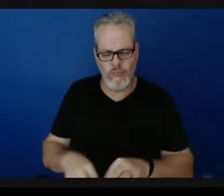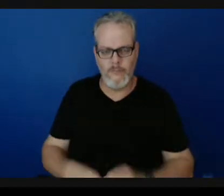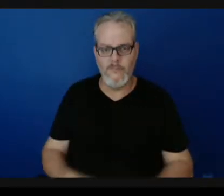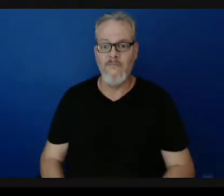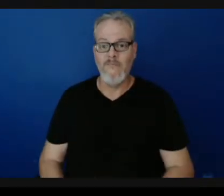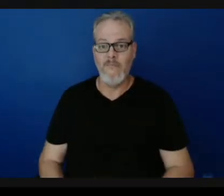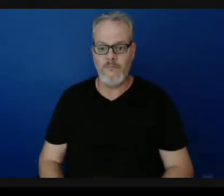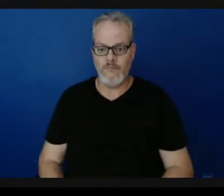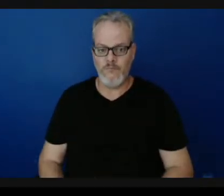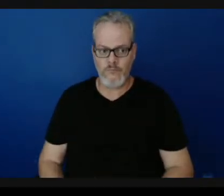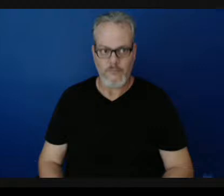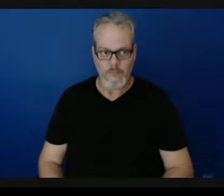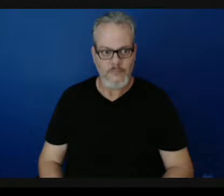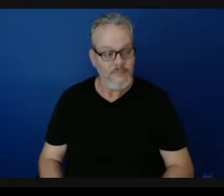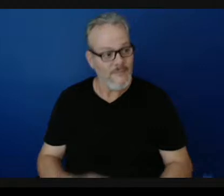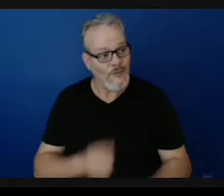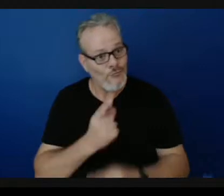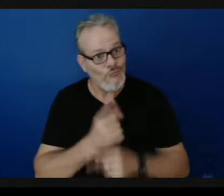Yeah.